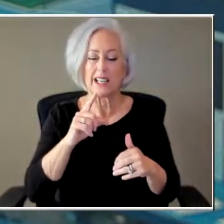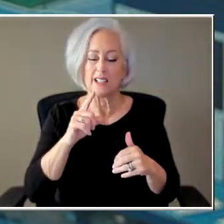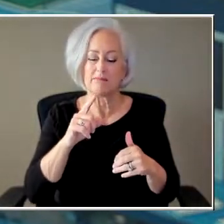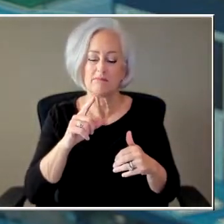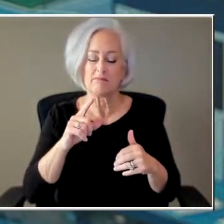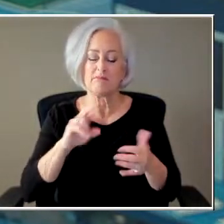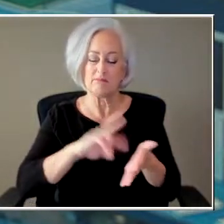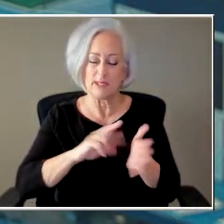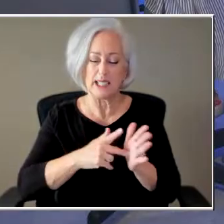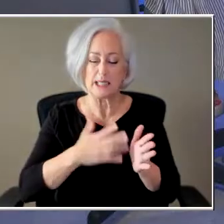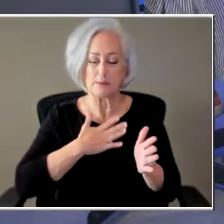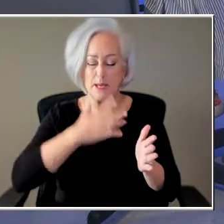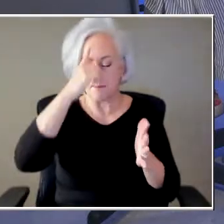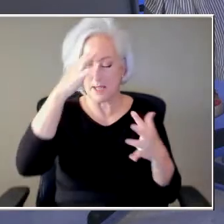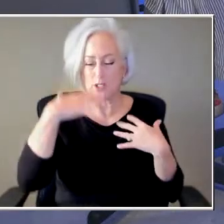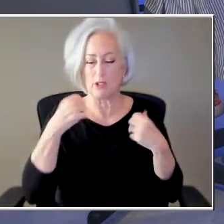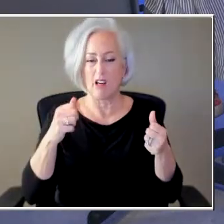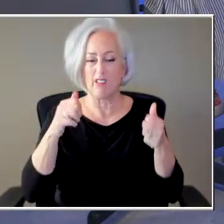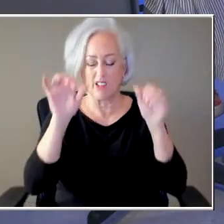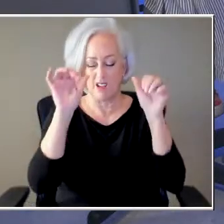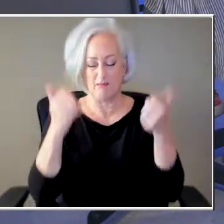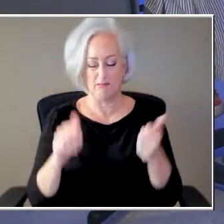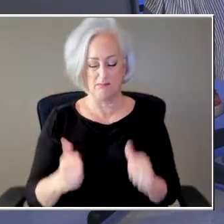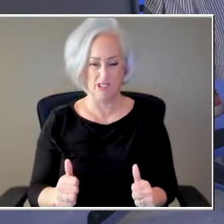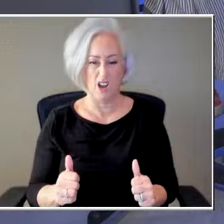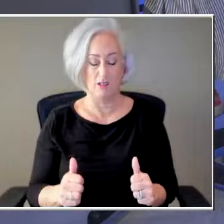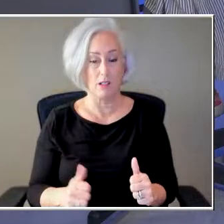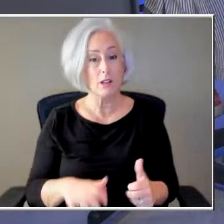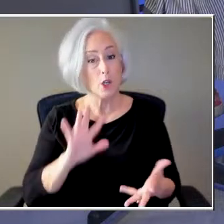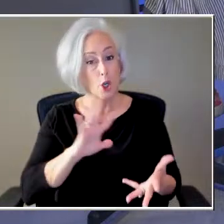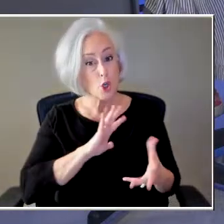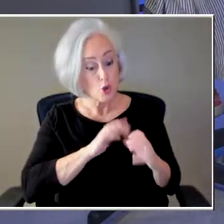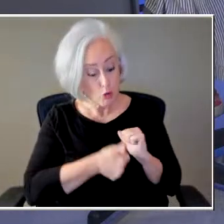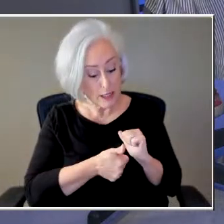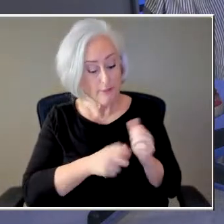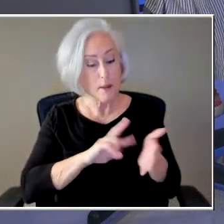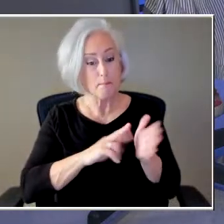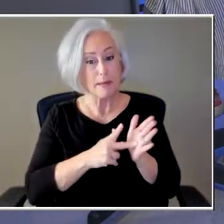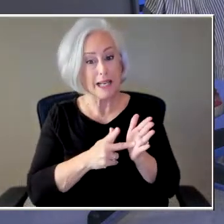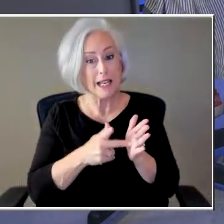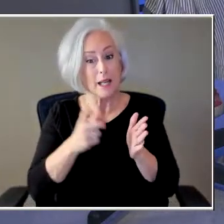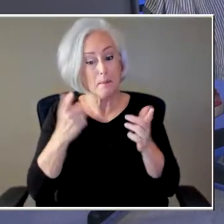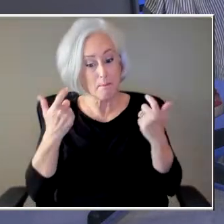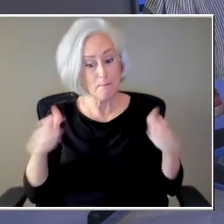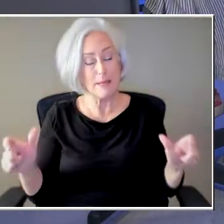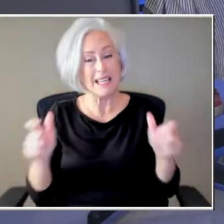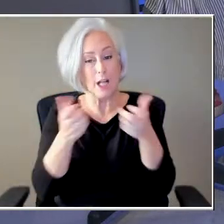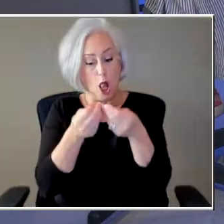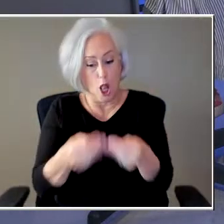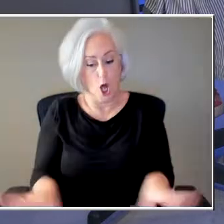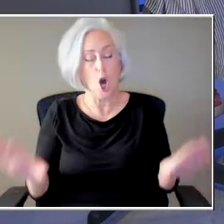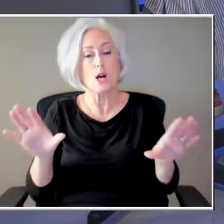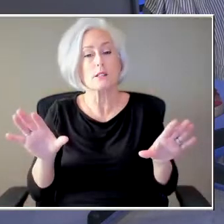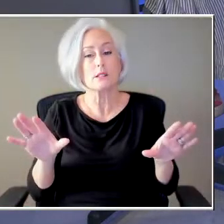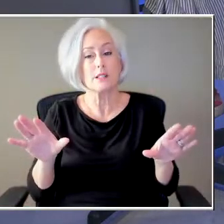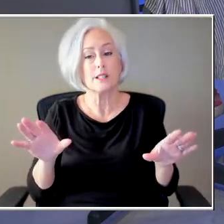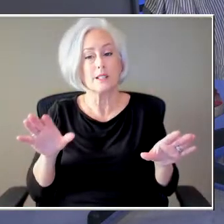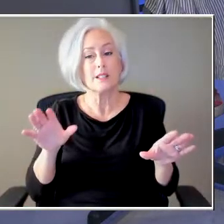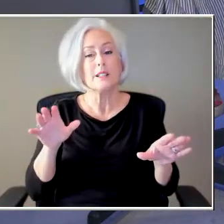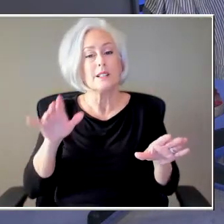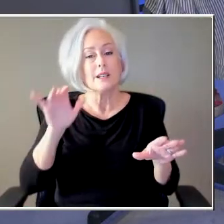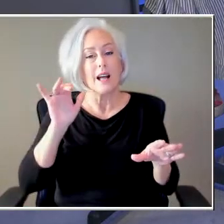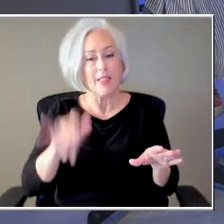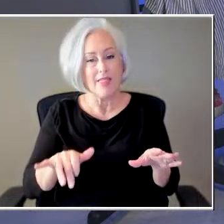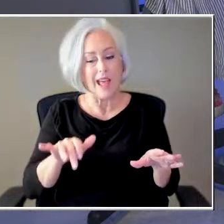quite a beating. We talk about grief. That's a huge loss. Yes. And that's what you were talking about Lizzie. This is just a huge bump in the road. How important is